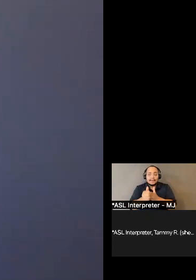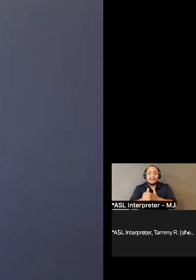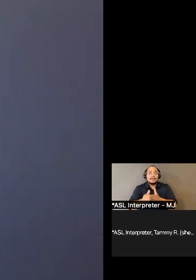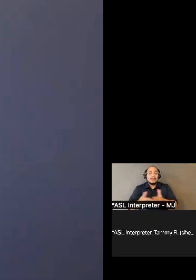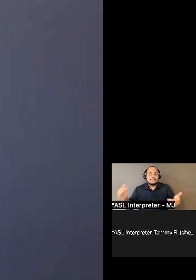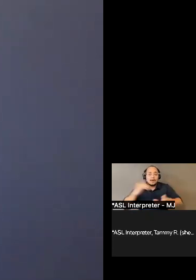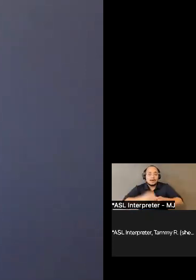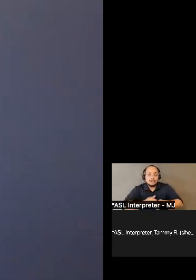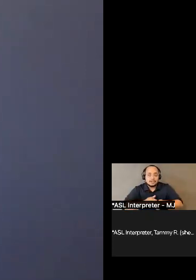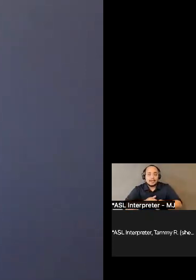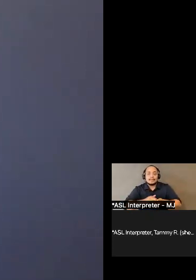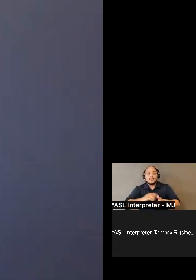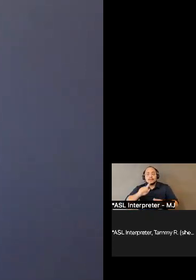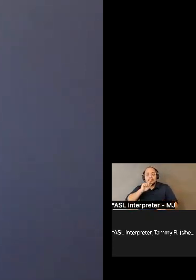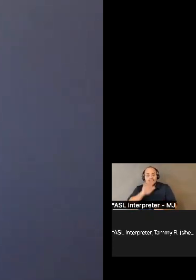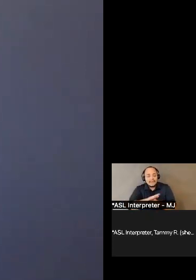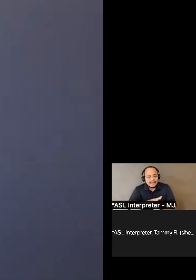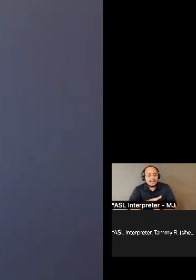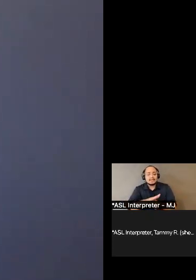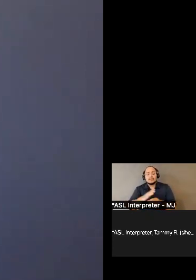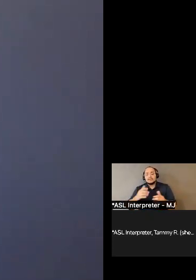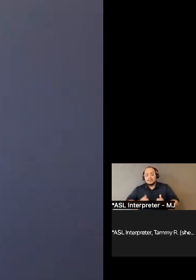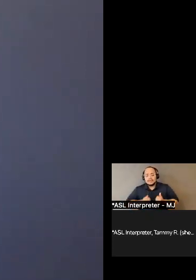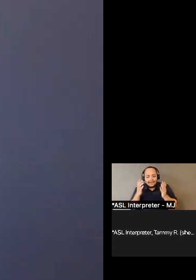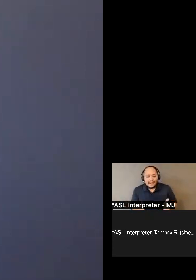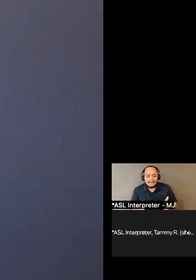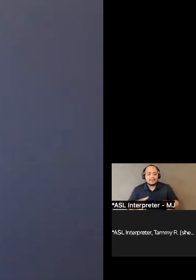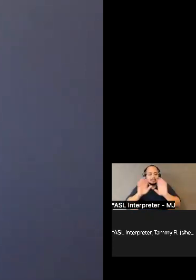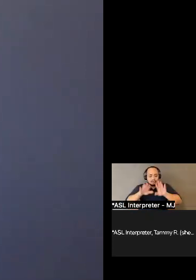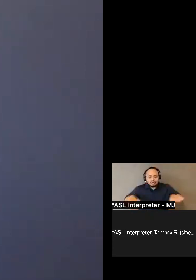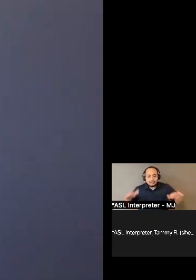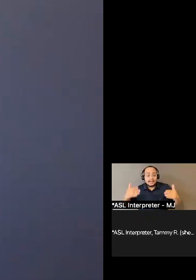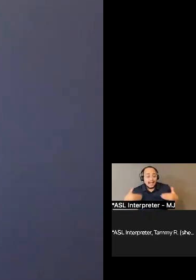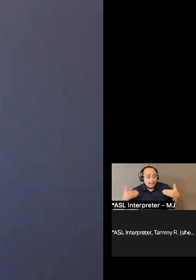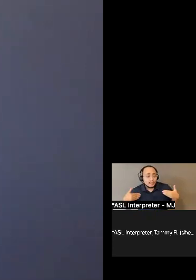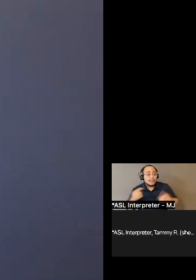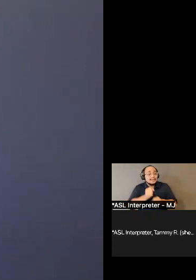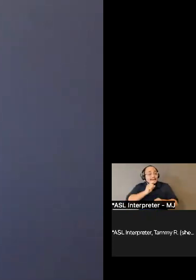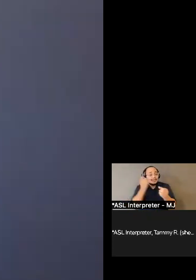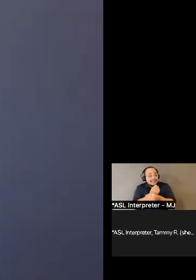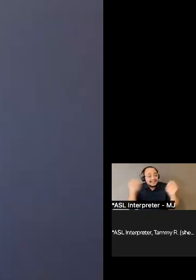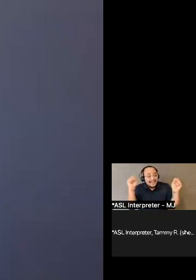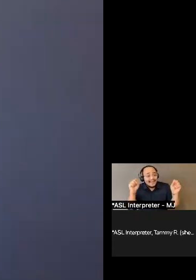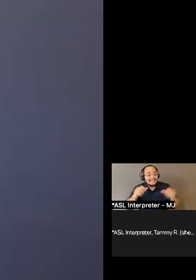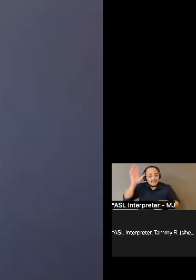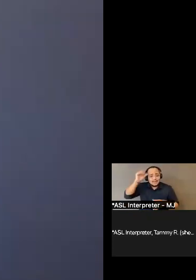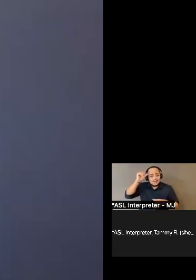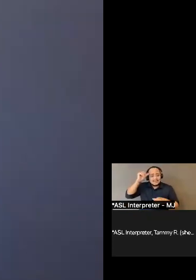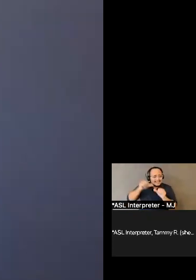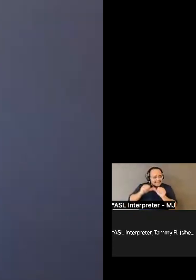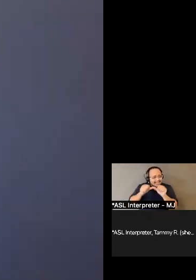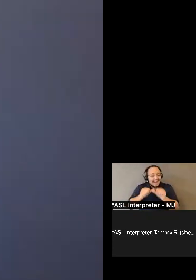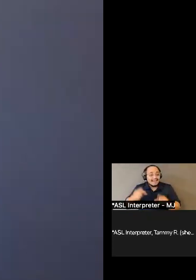deep commitment to survivors, children, and youth that help keep them safe and resilient and